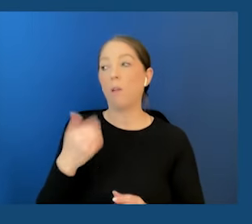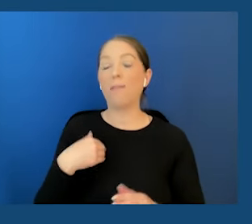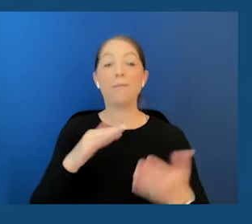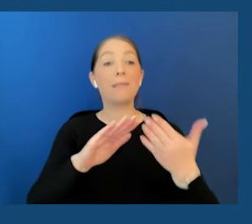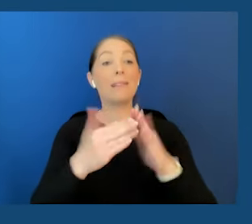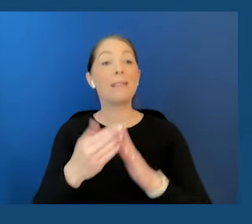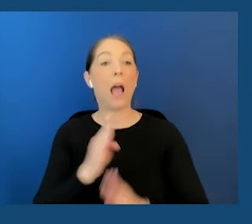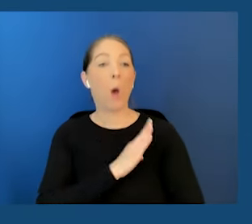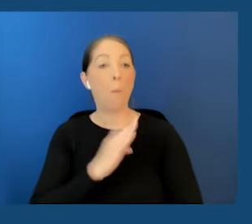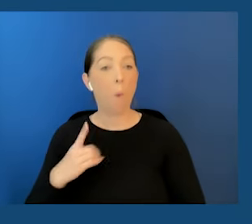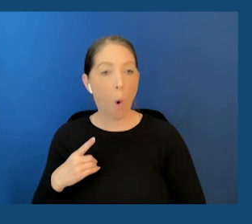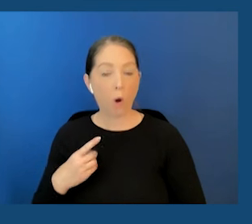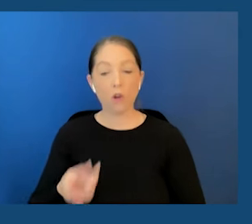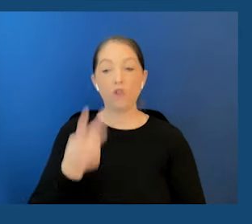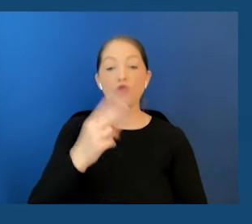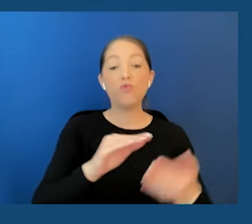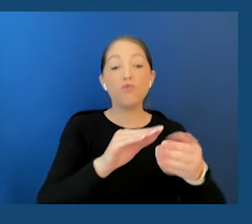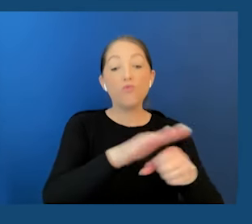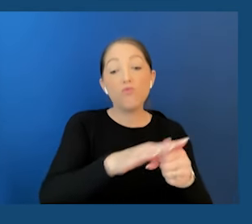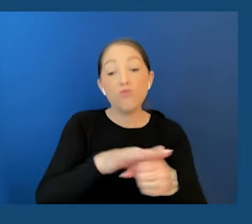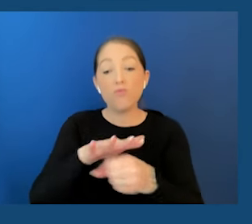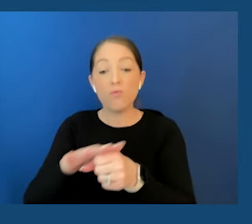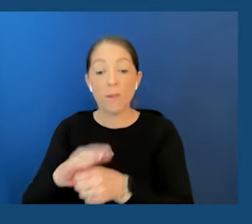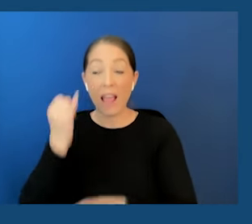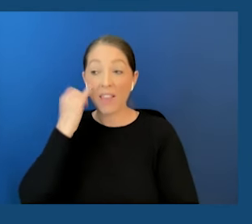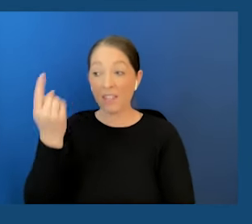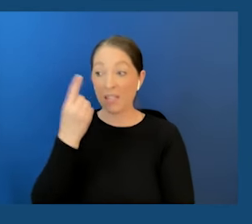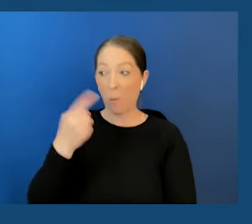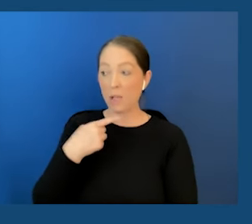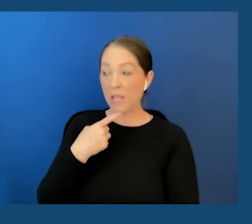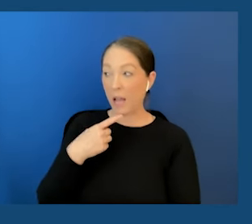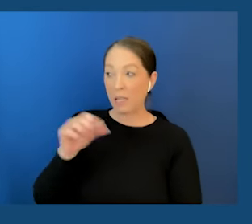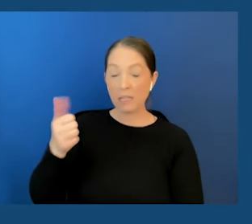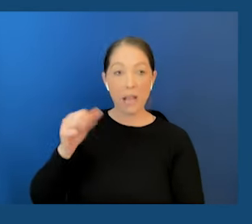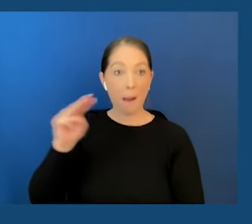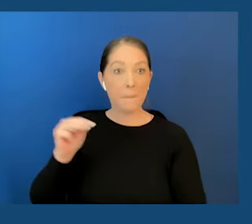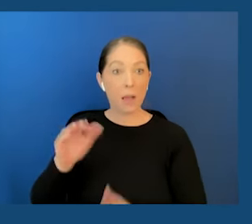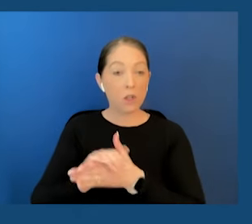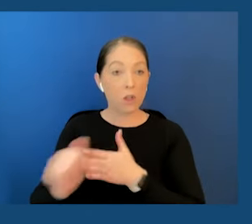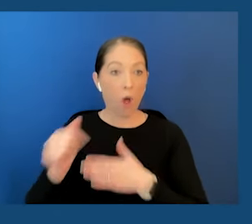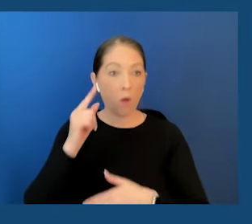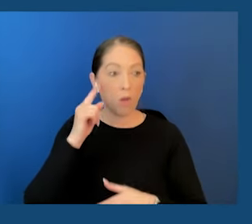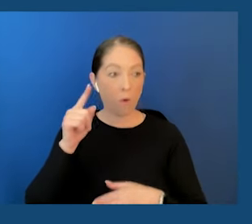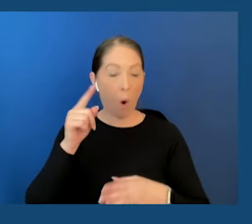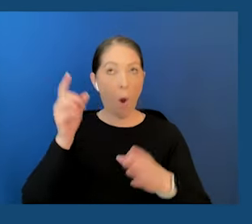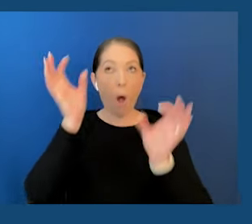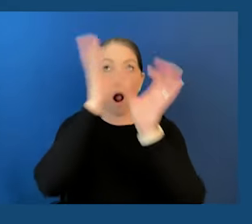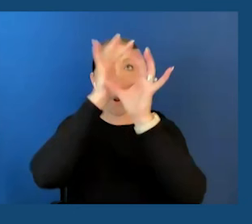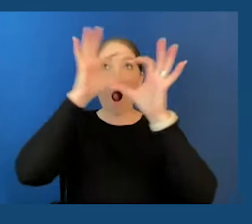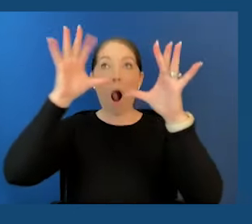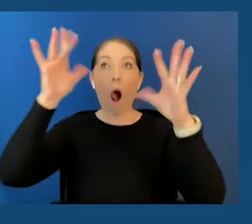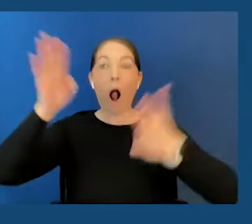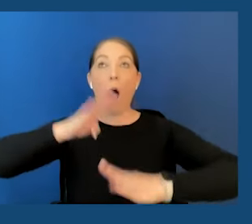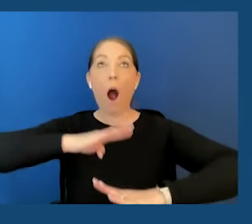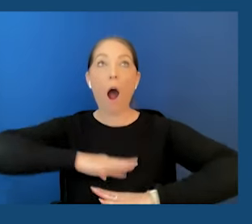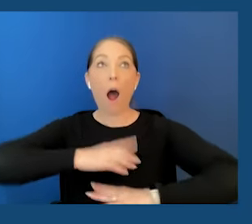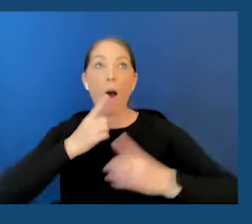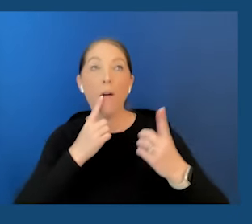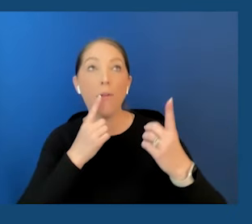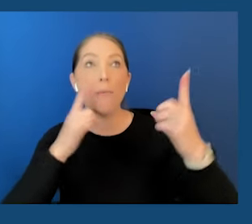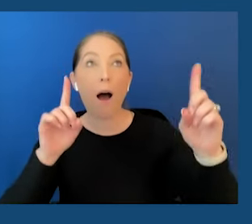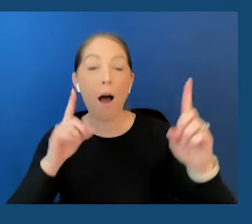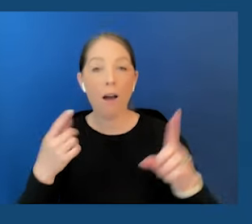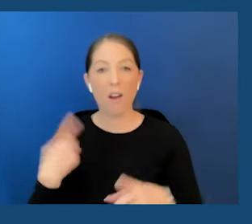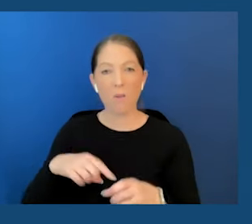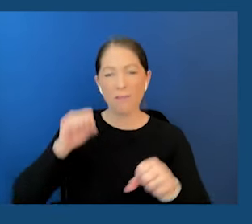said we had $10 million all at once to realize our vision that we worked on as a community with businesses and electeds, pulled